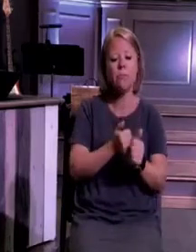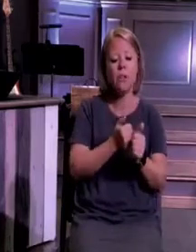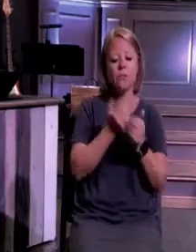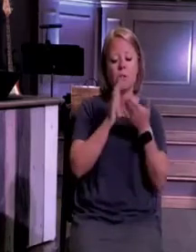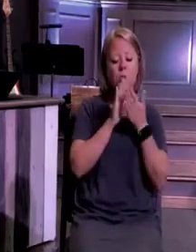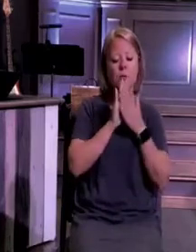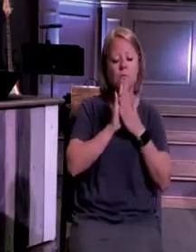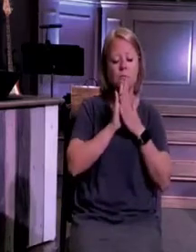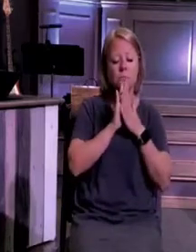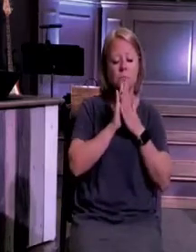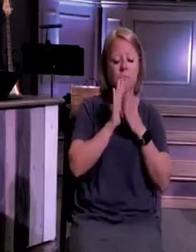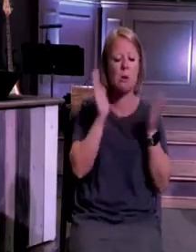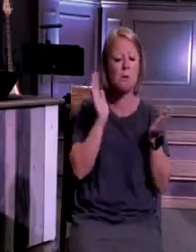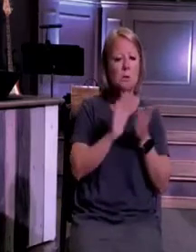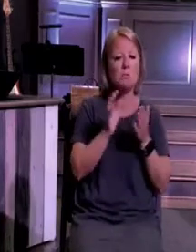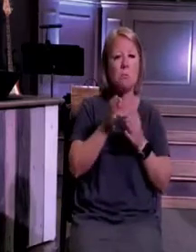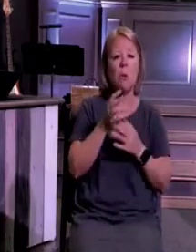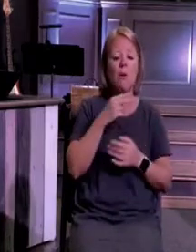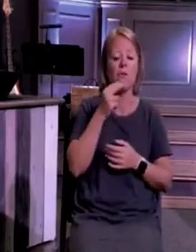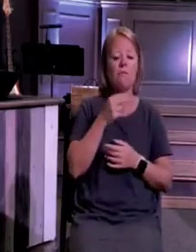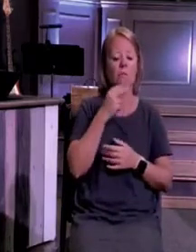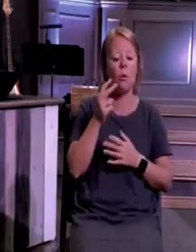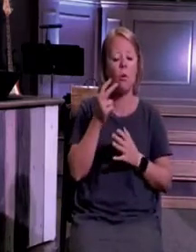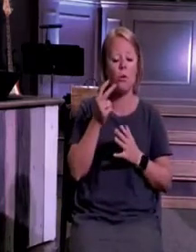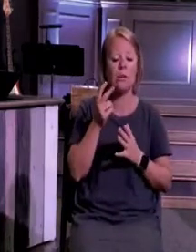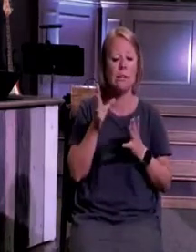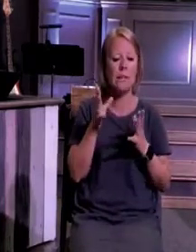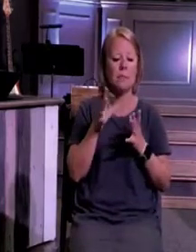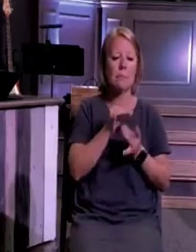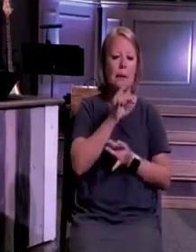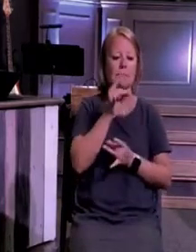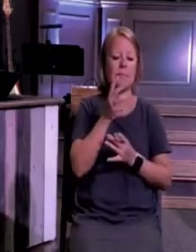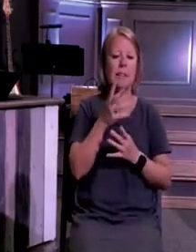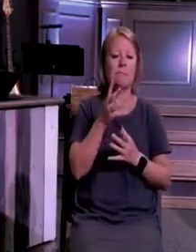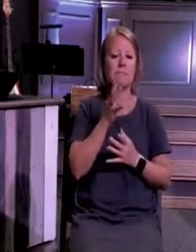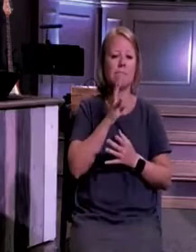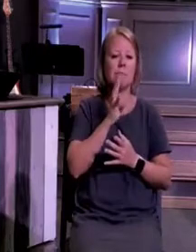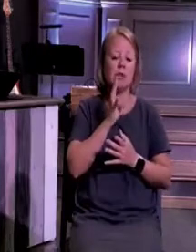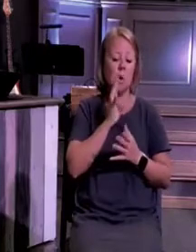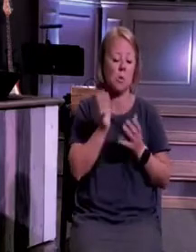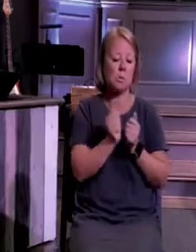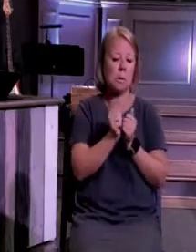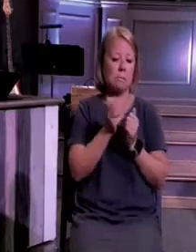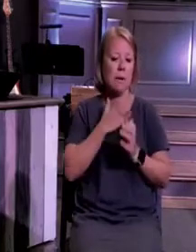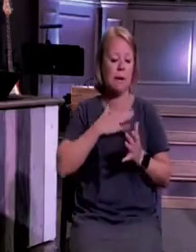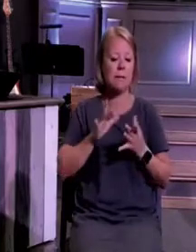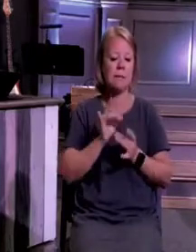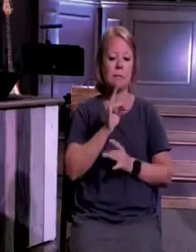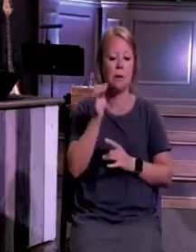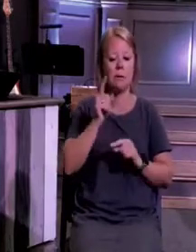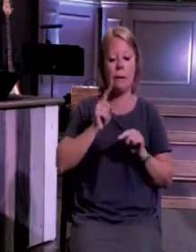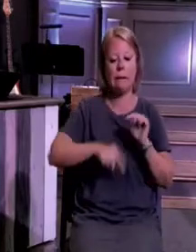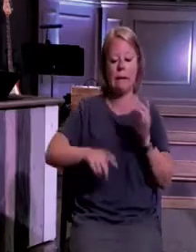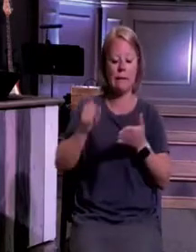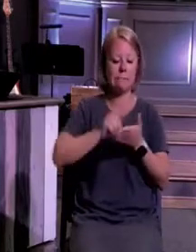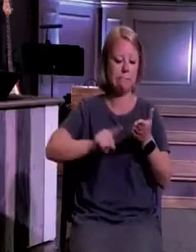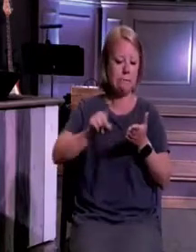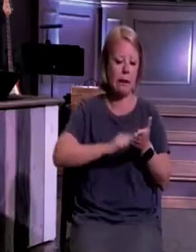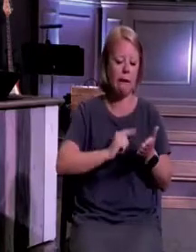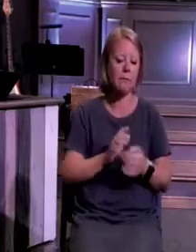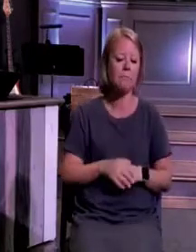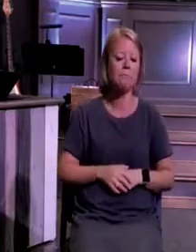voice that speaks into the depth of my spirit man that cannot deny this reality. Listen